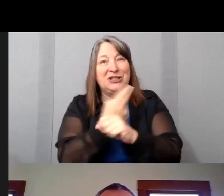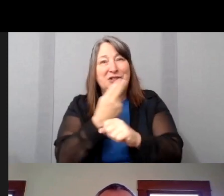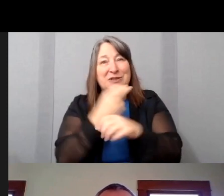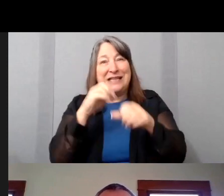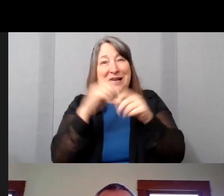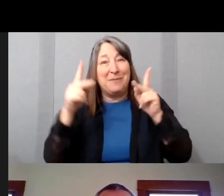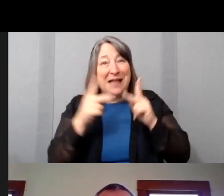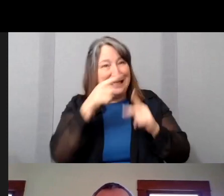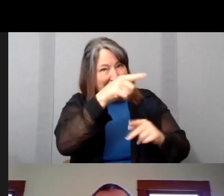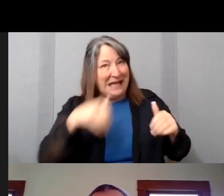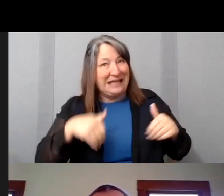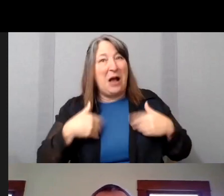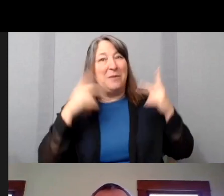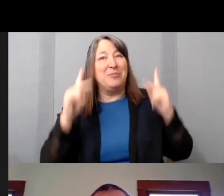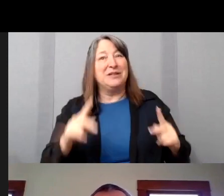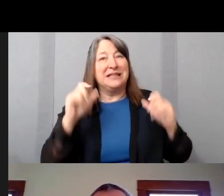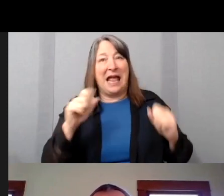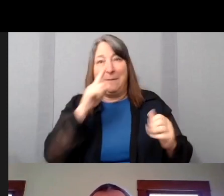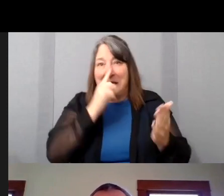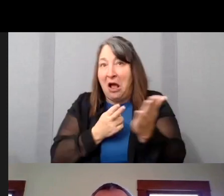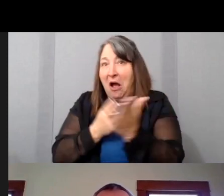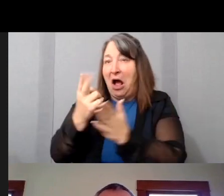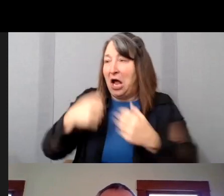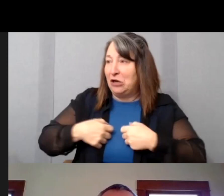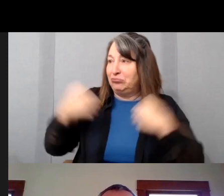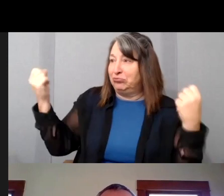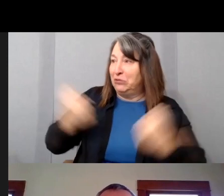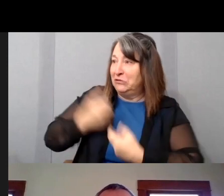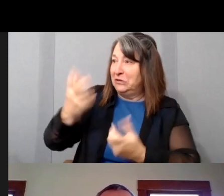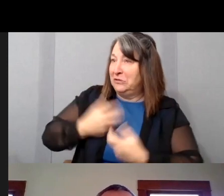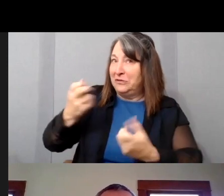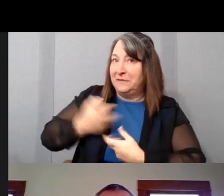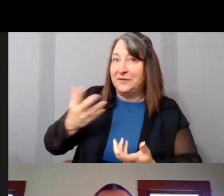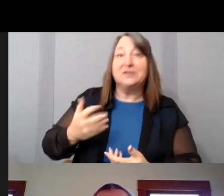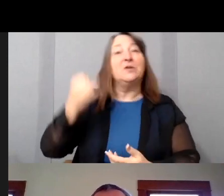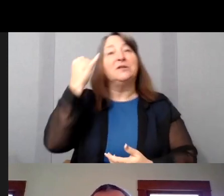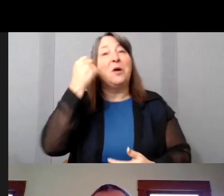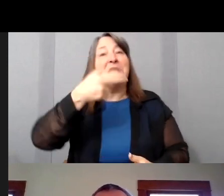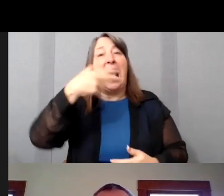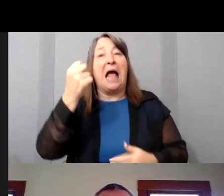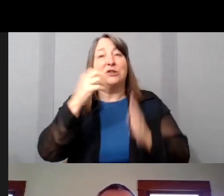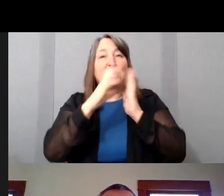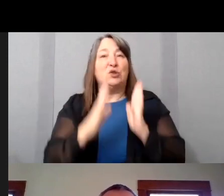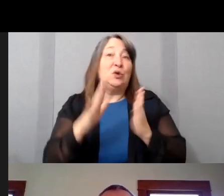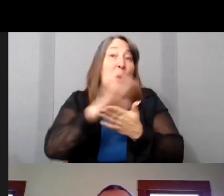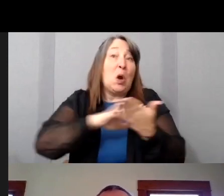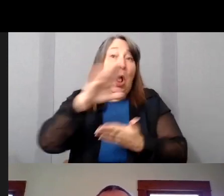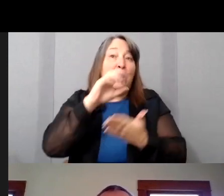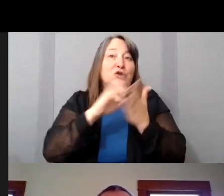young person can truly be honest and talk openly, right? So if you're mentoring a high school student or a college student